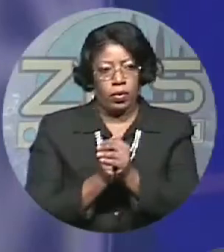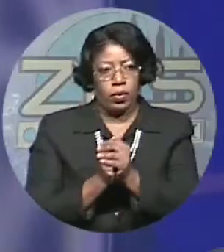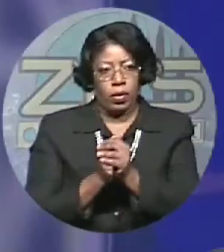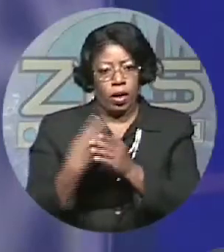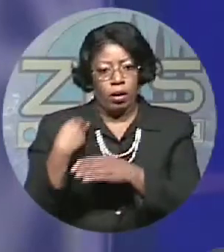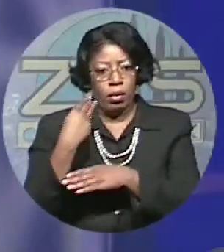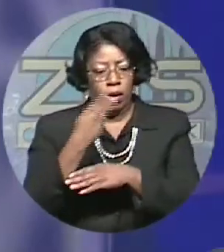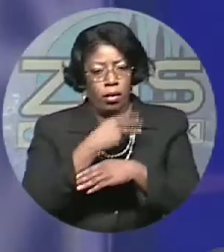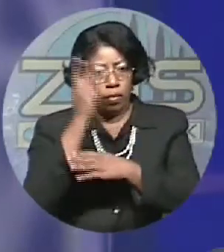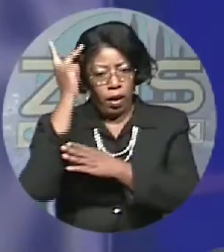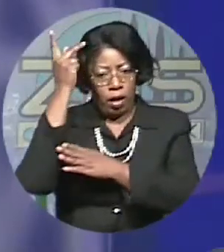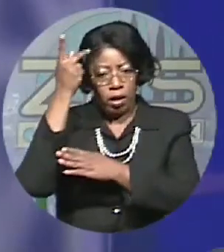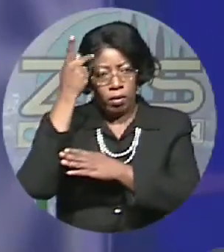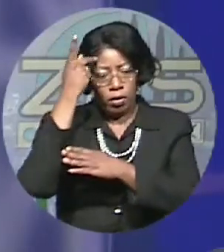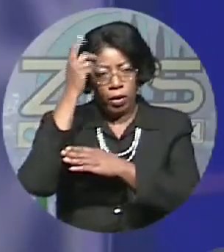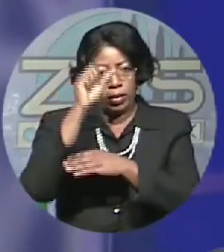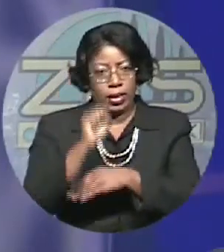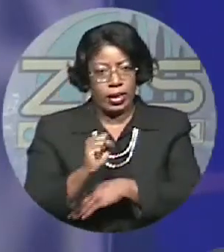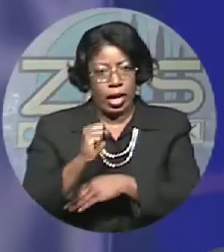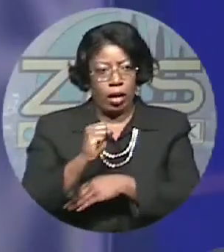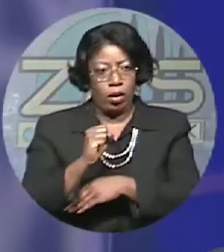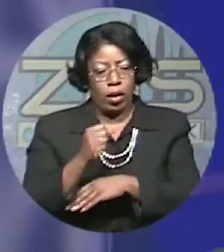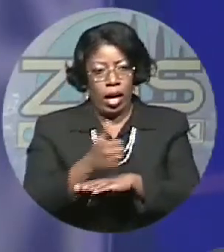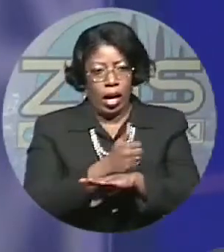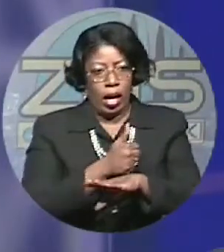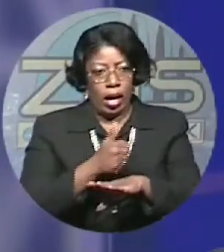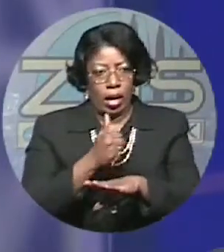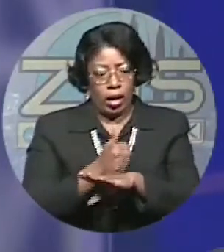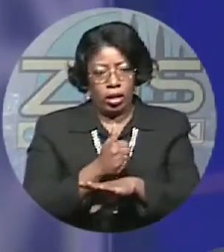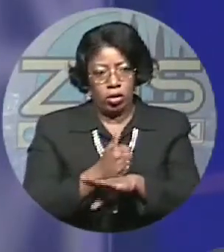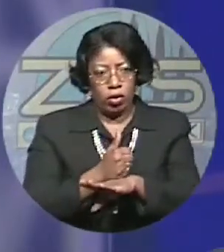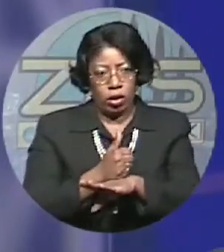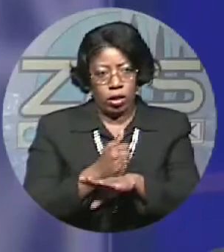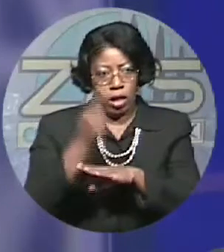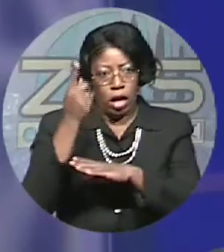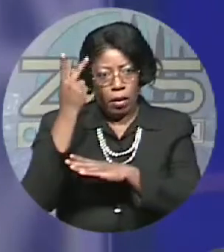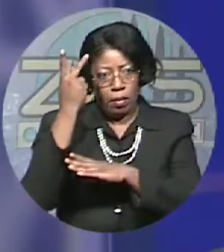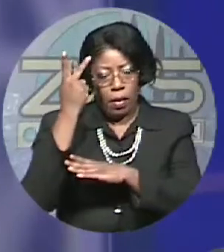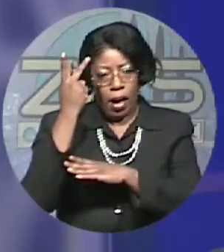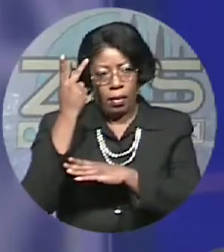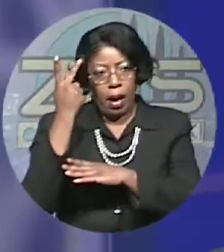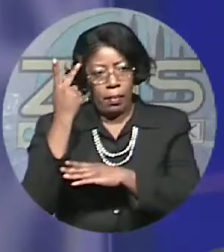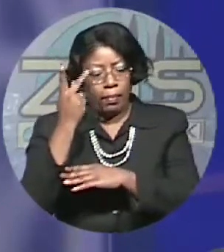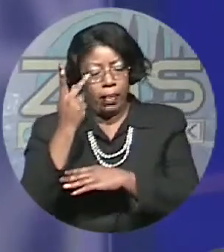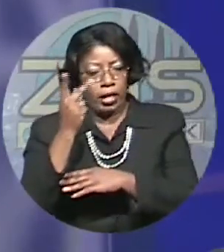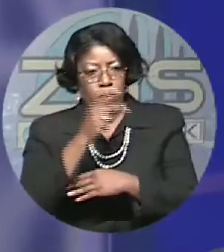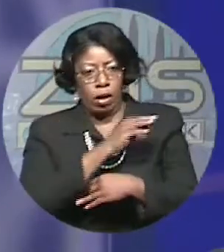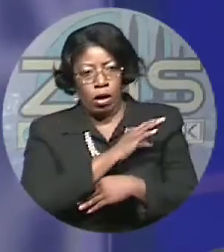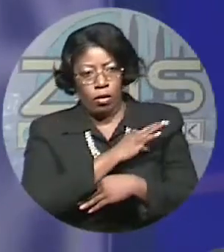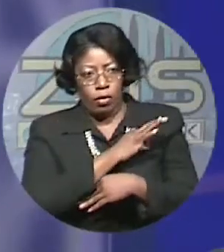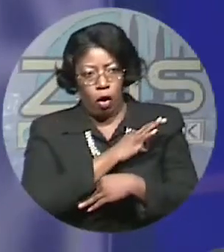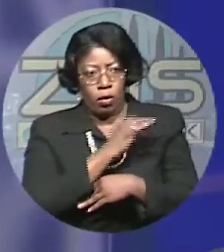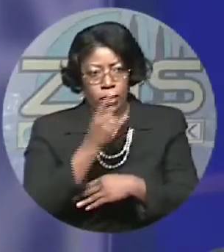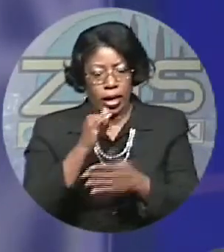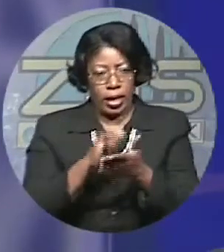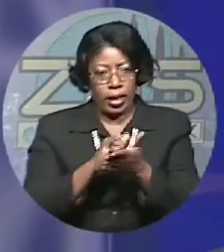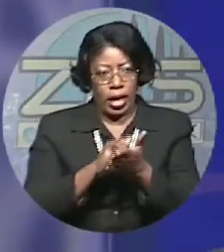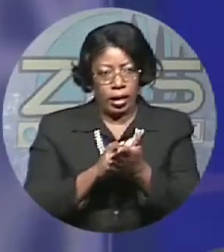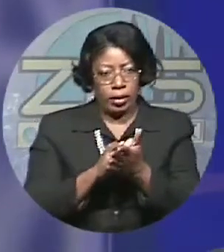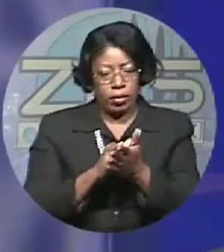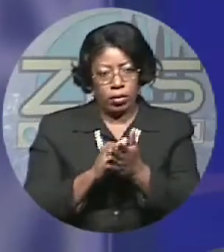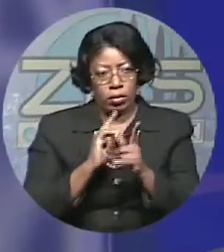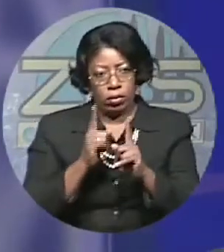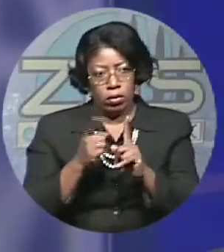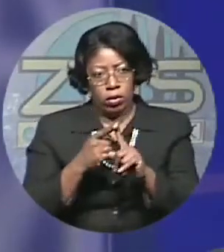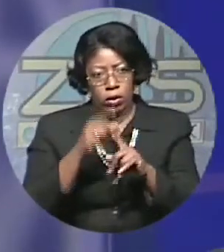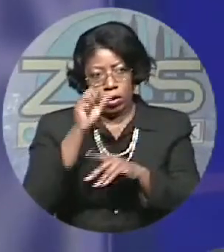Member of Parliament for South Andros, His Excellency Picewell, Forbes, believes it is high time for the issue of ambiguous land titles to be addressed in his home